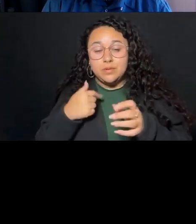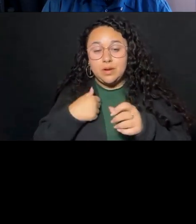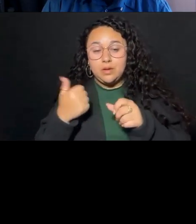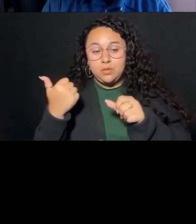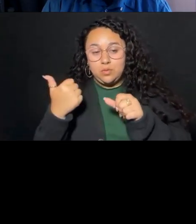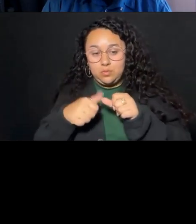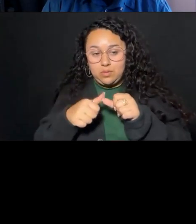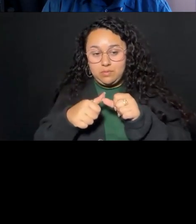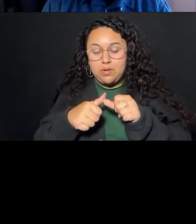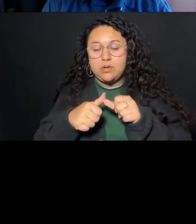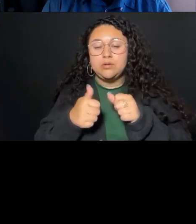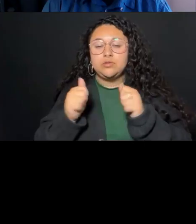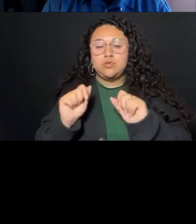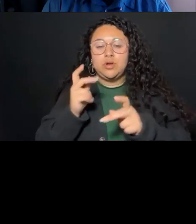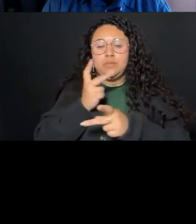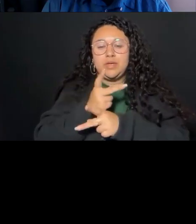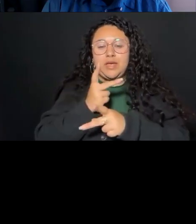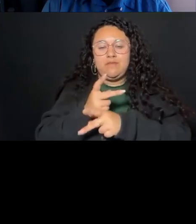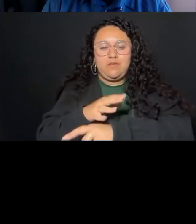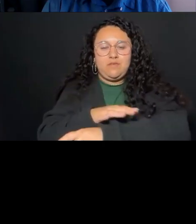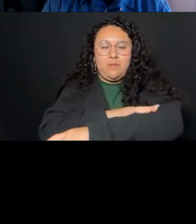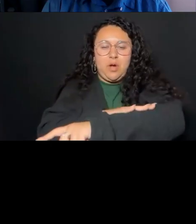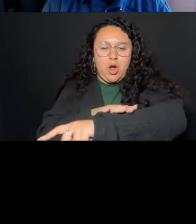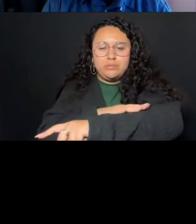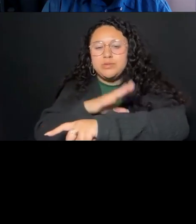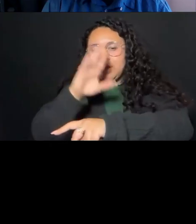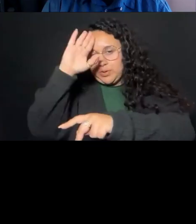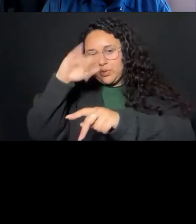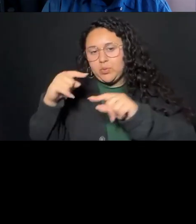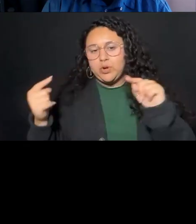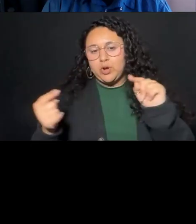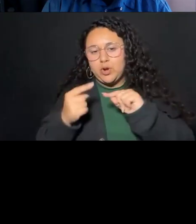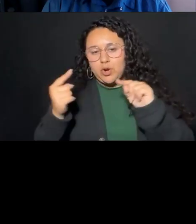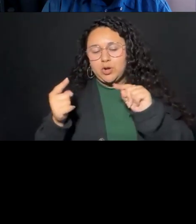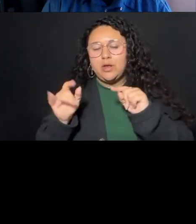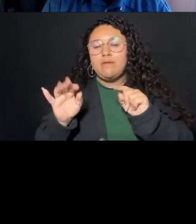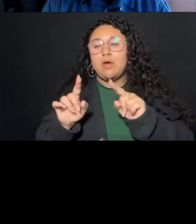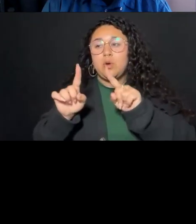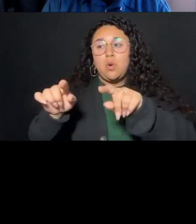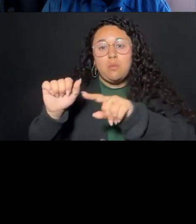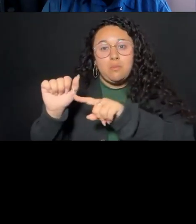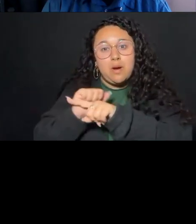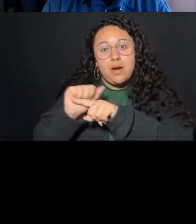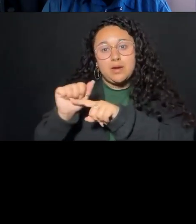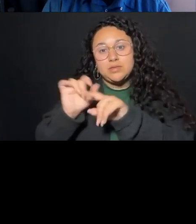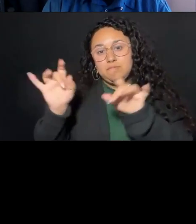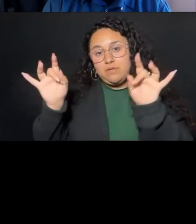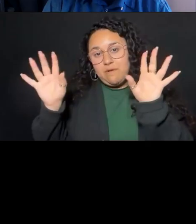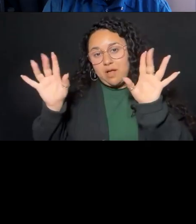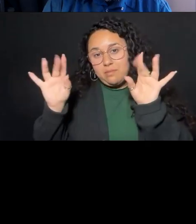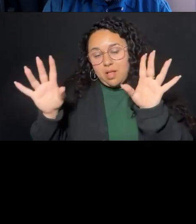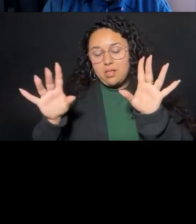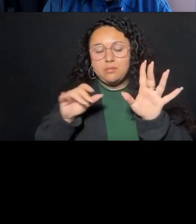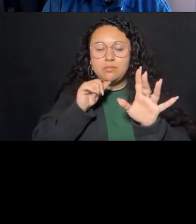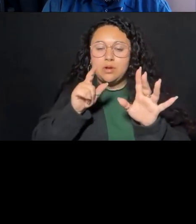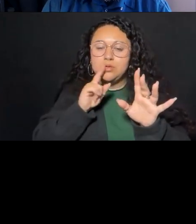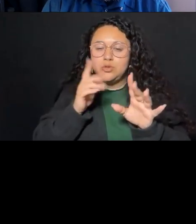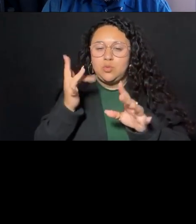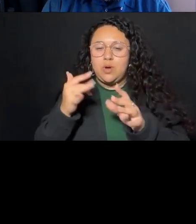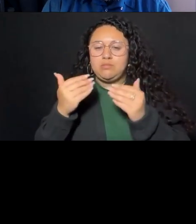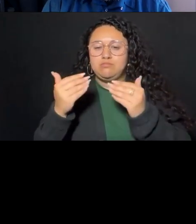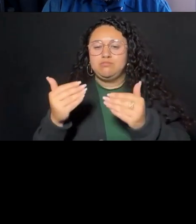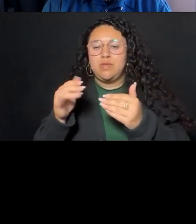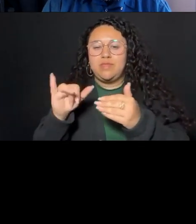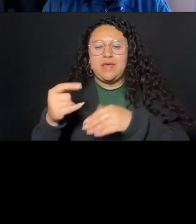trying to be really careful about cutting my arms because I knew that it would hurt whenever I would go to practice. So again, I don't know why I like cut my arms that